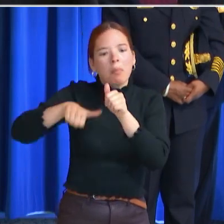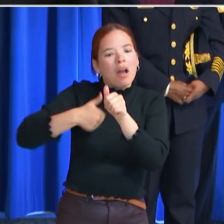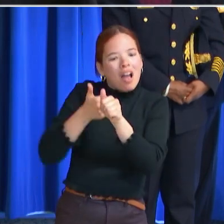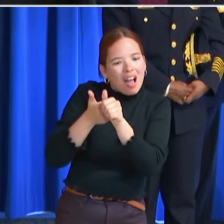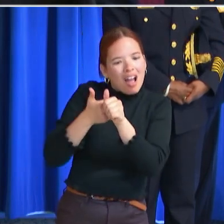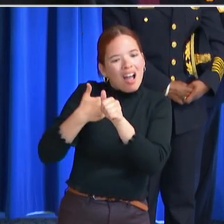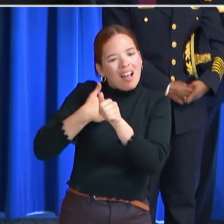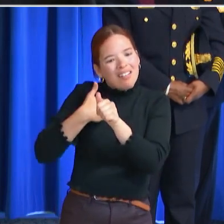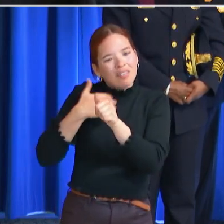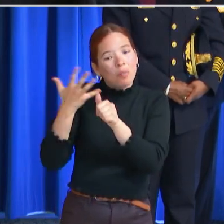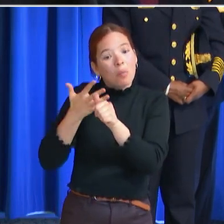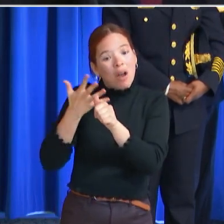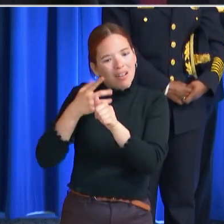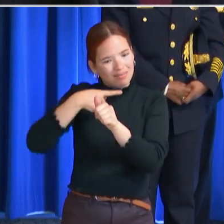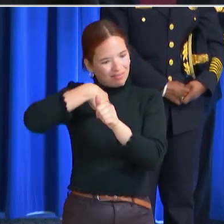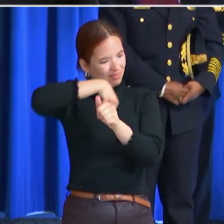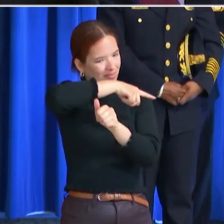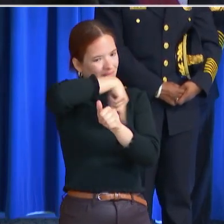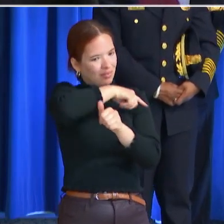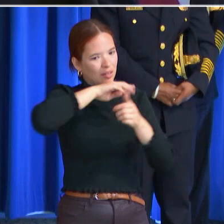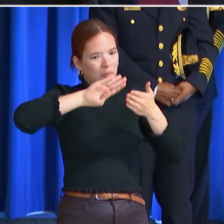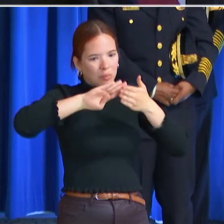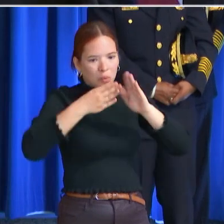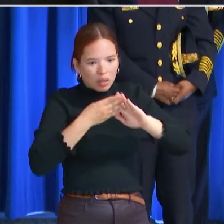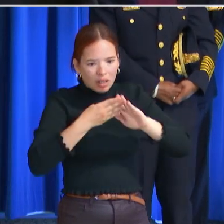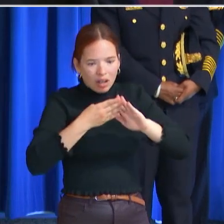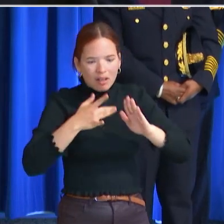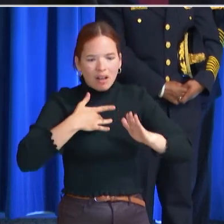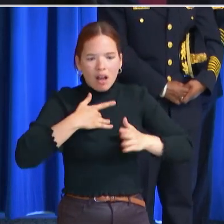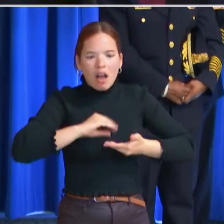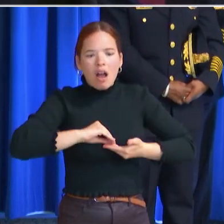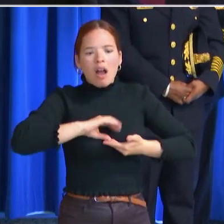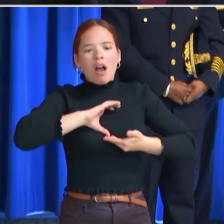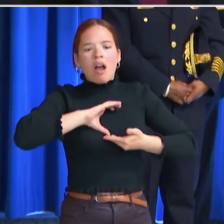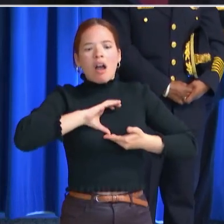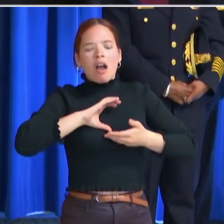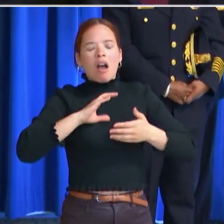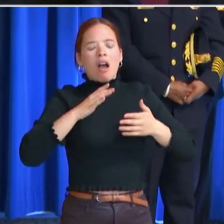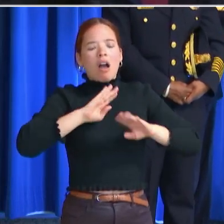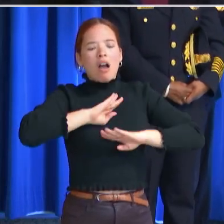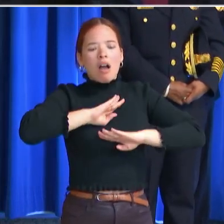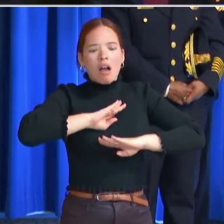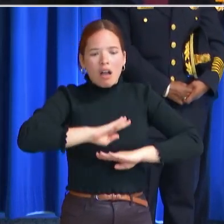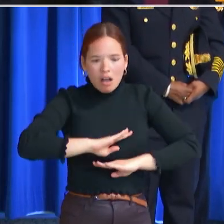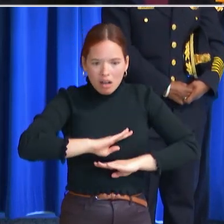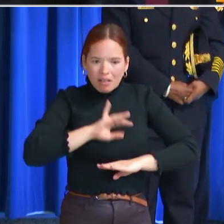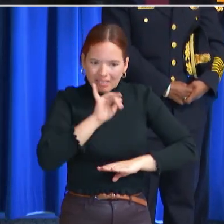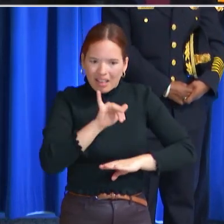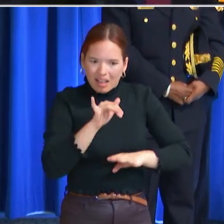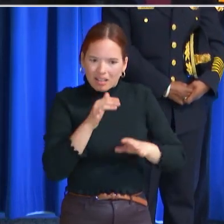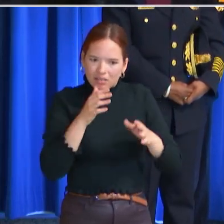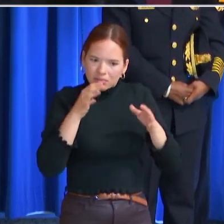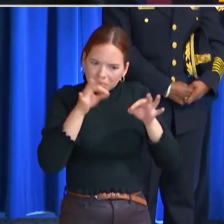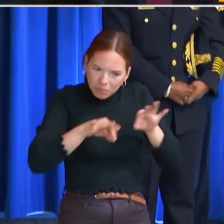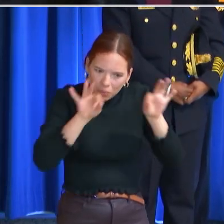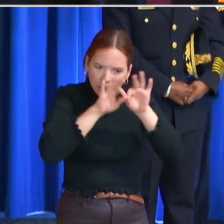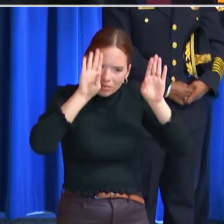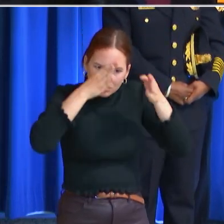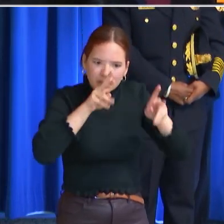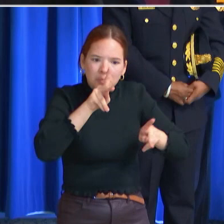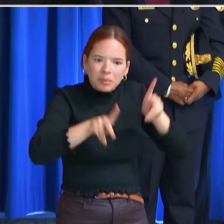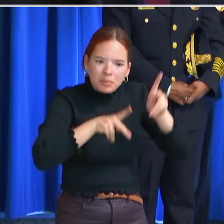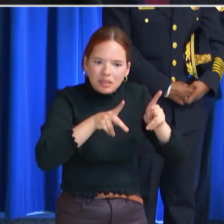our communities are reassured. We got to make sure that we focus on the individuals that are in the communities, because, you know, what's an acceptable number